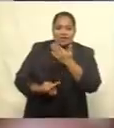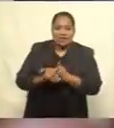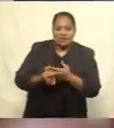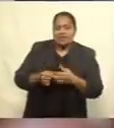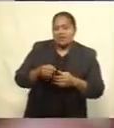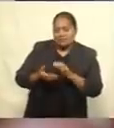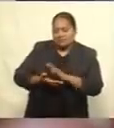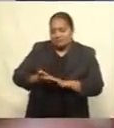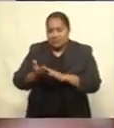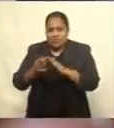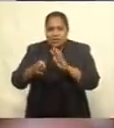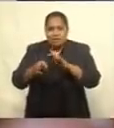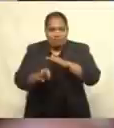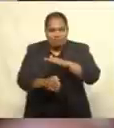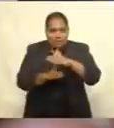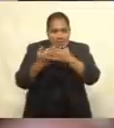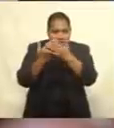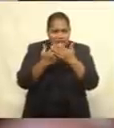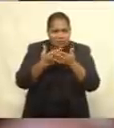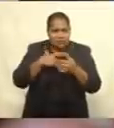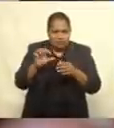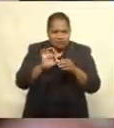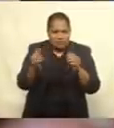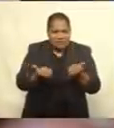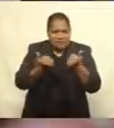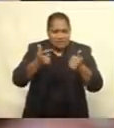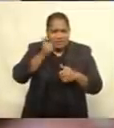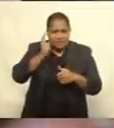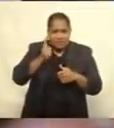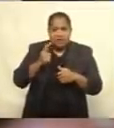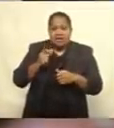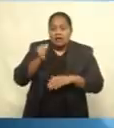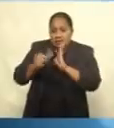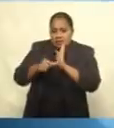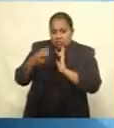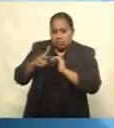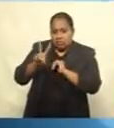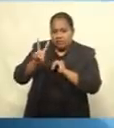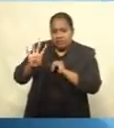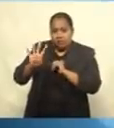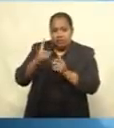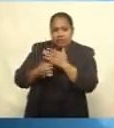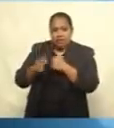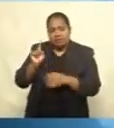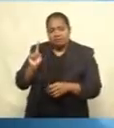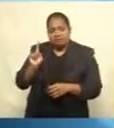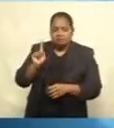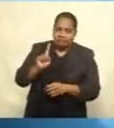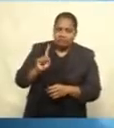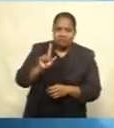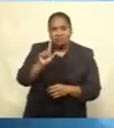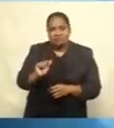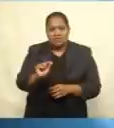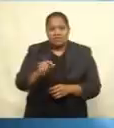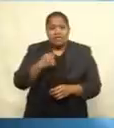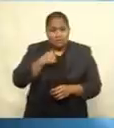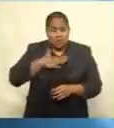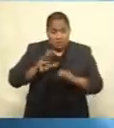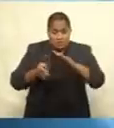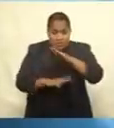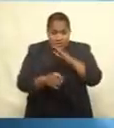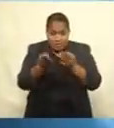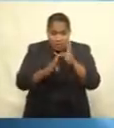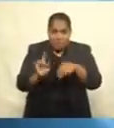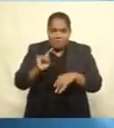with a shortage of teachers, the then 24-year-old took up the call. I wanted to be a marine biologist, but I ended up becoming a teacher